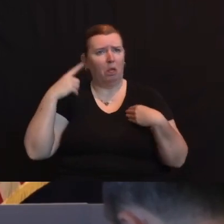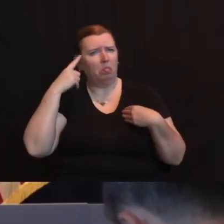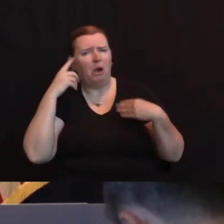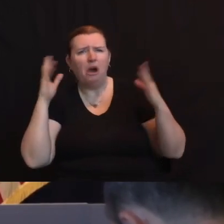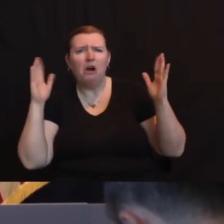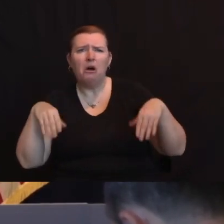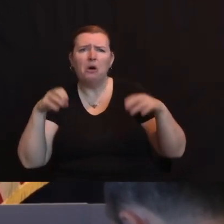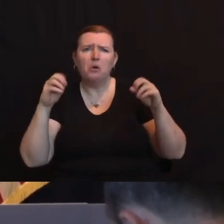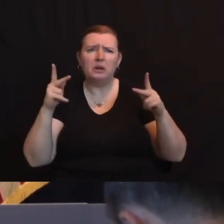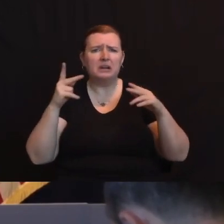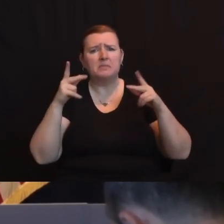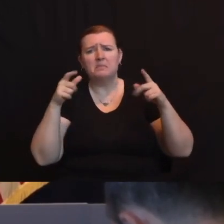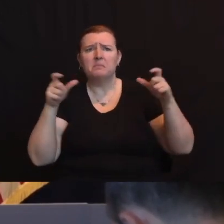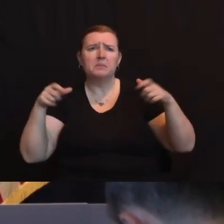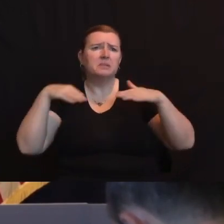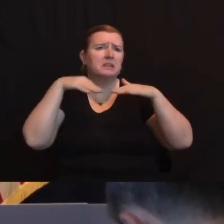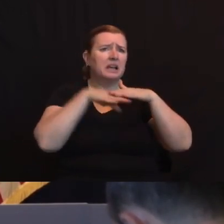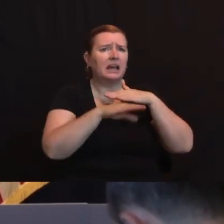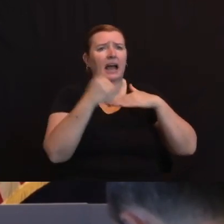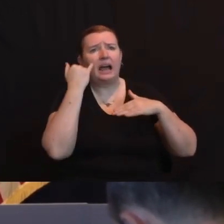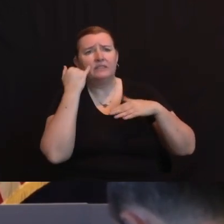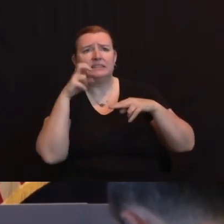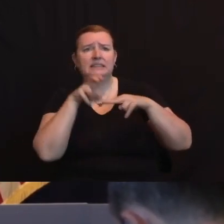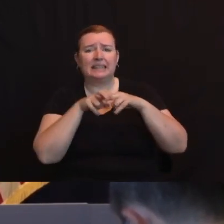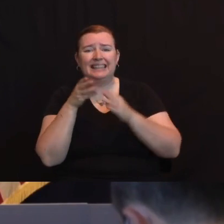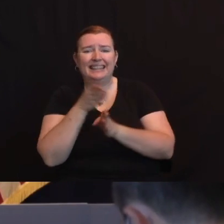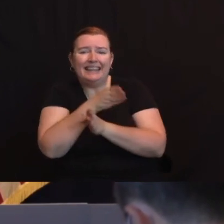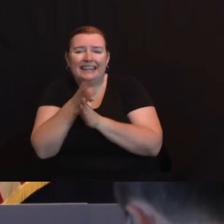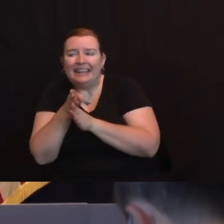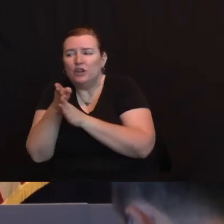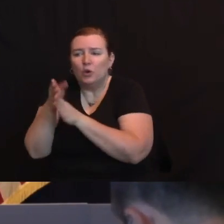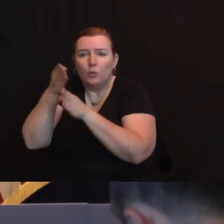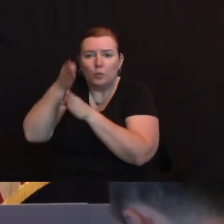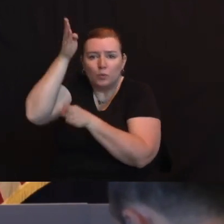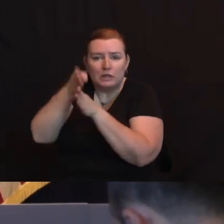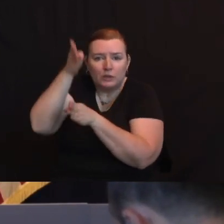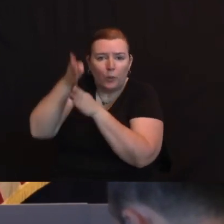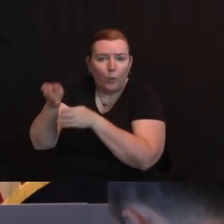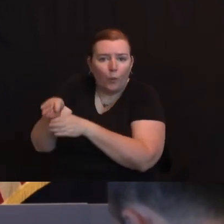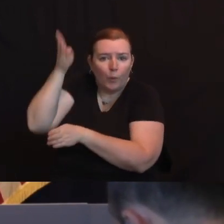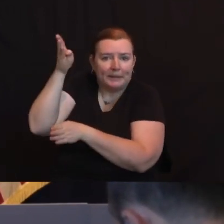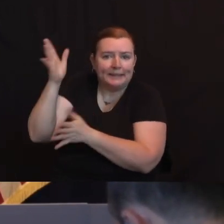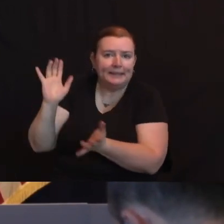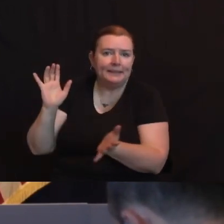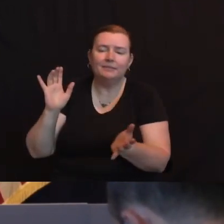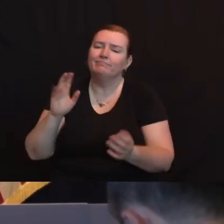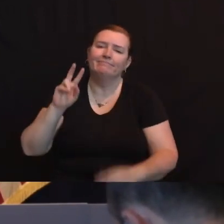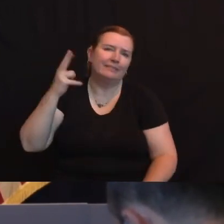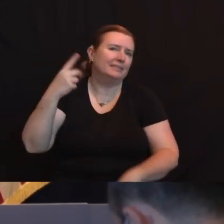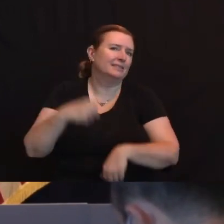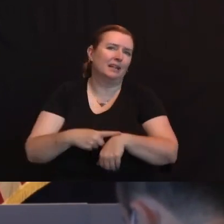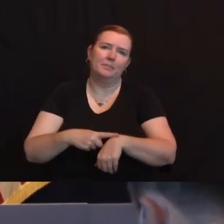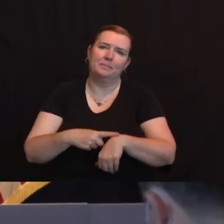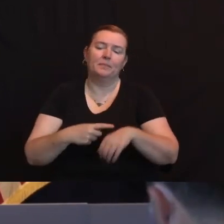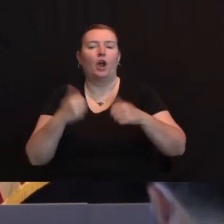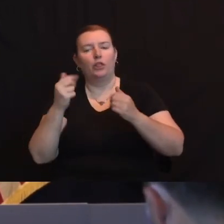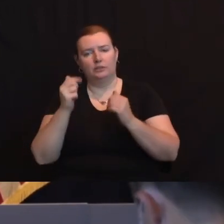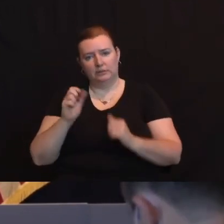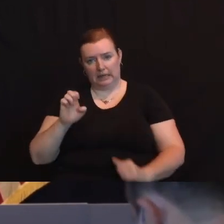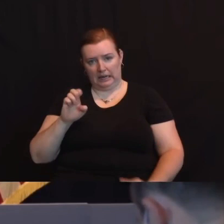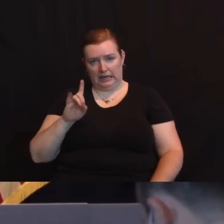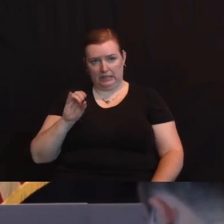patrons inside as long as they were sitting by the windows. He was cited for his 2nd time. And in Edison, the owner of Akbar